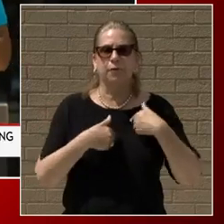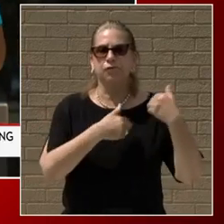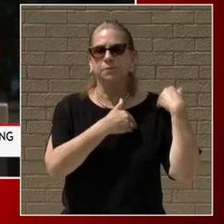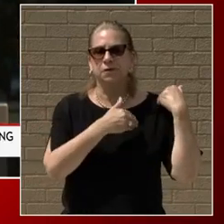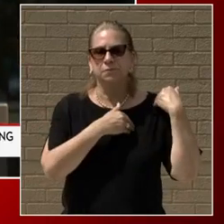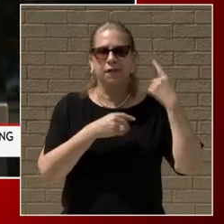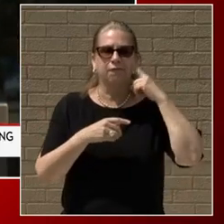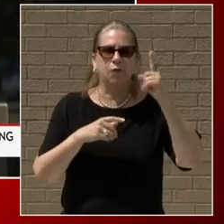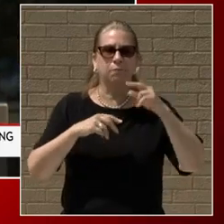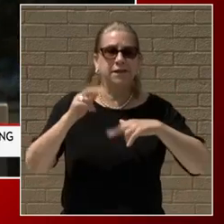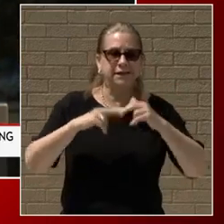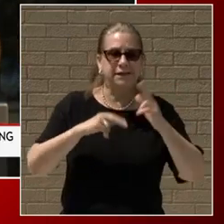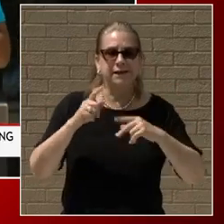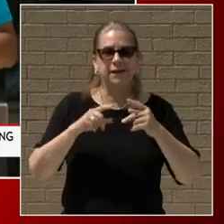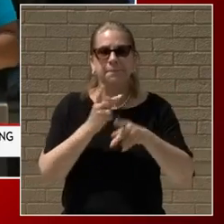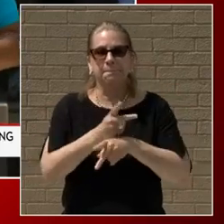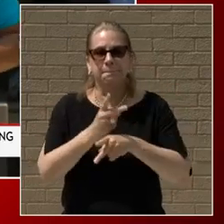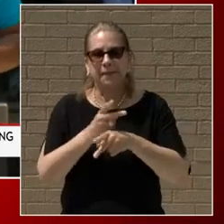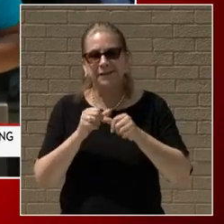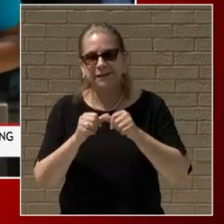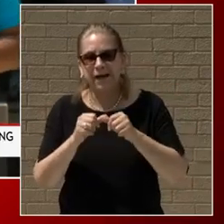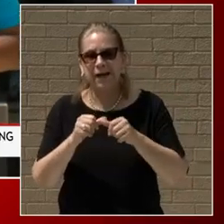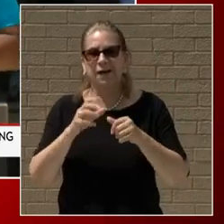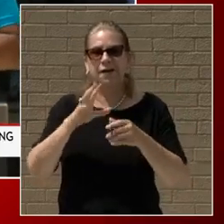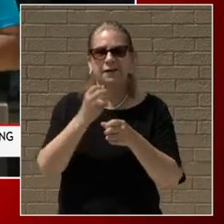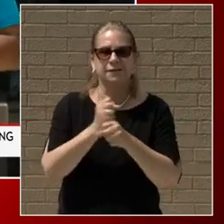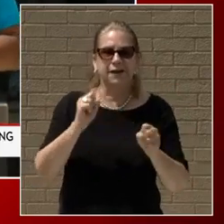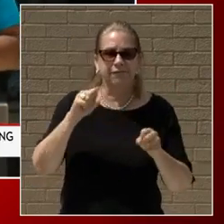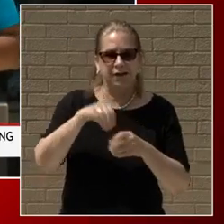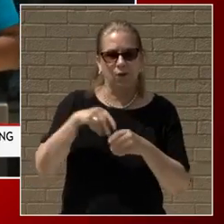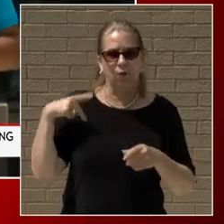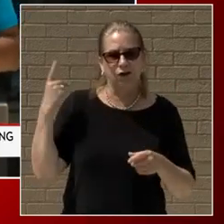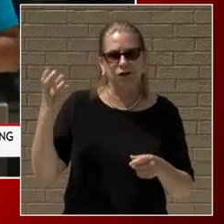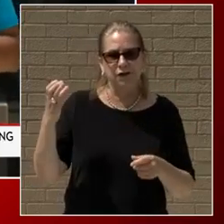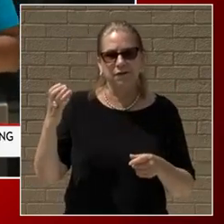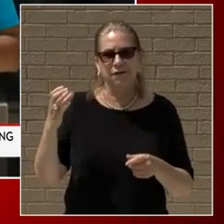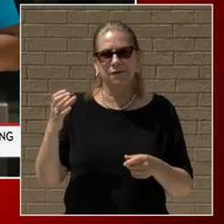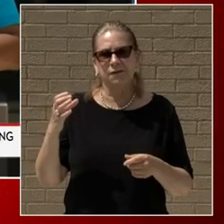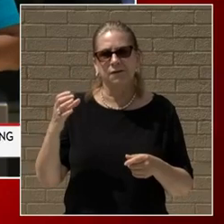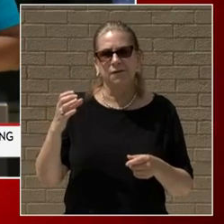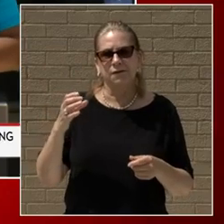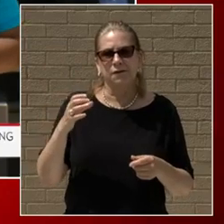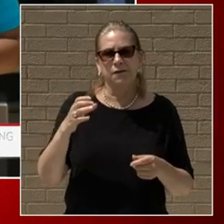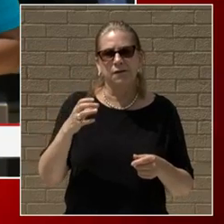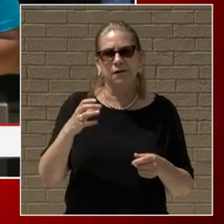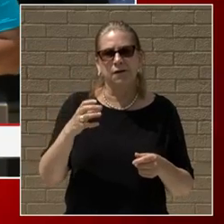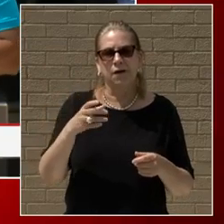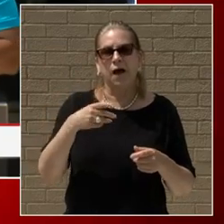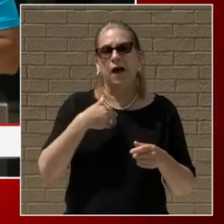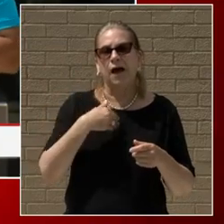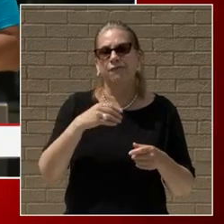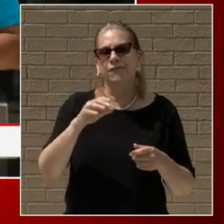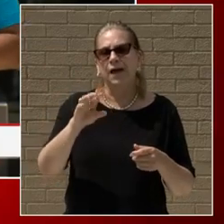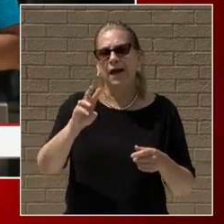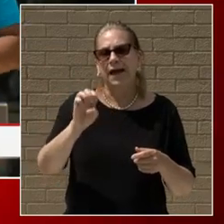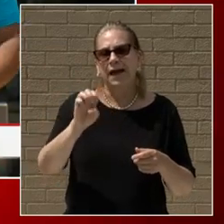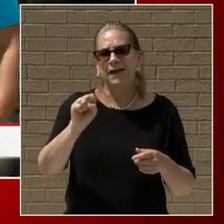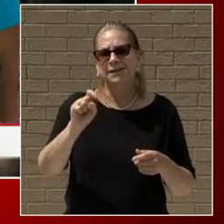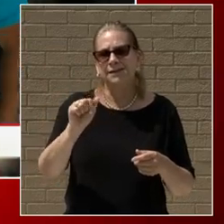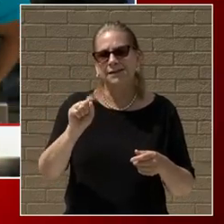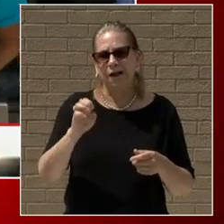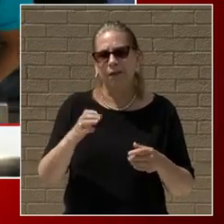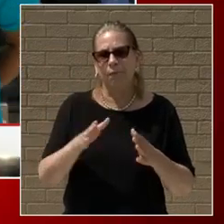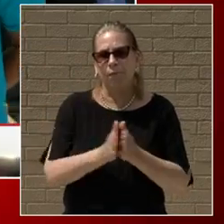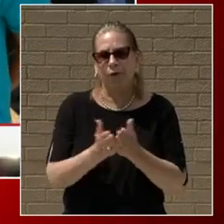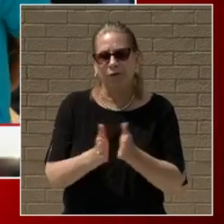and sustain the District of Columbia's real estate portfolio, which I'm happy to say includes the new Woody Ward Recreation